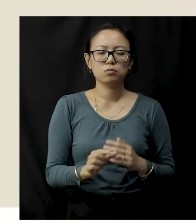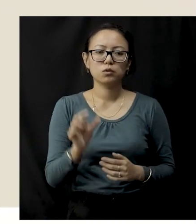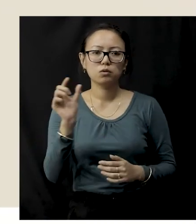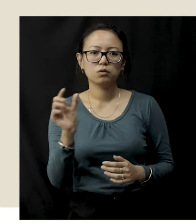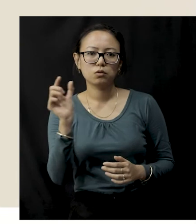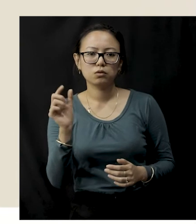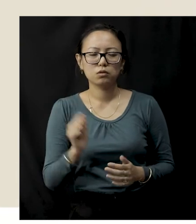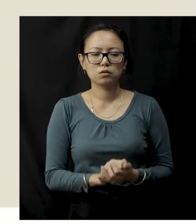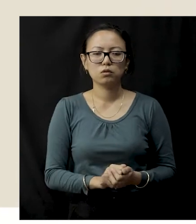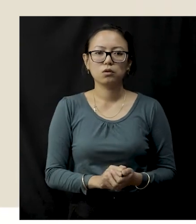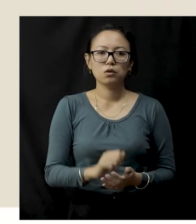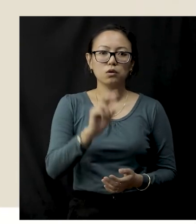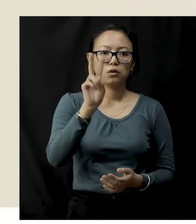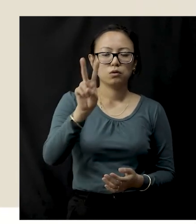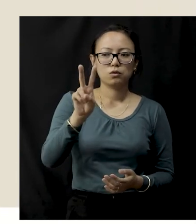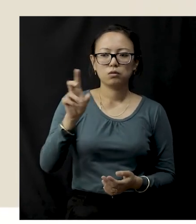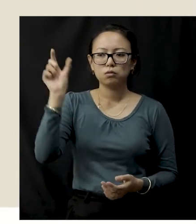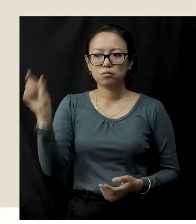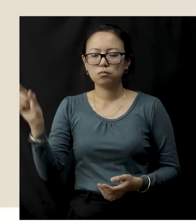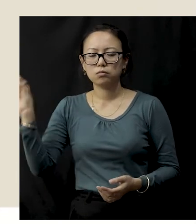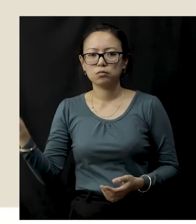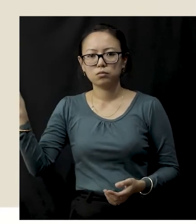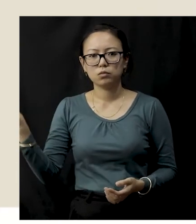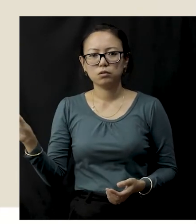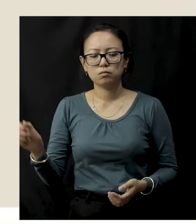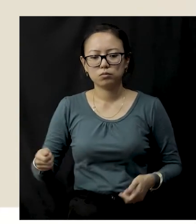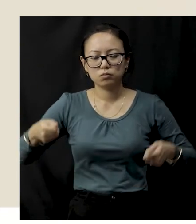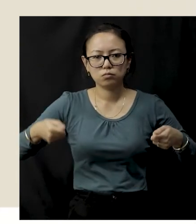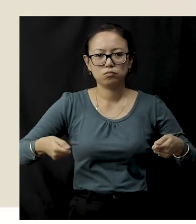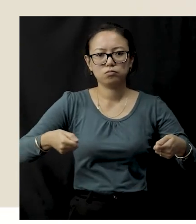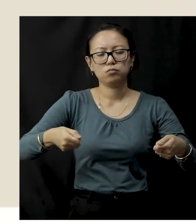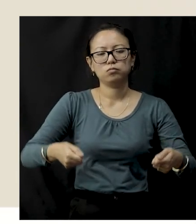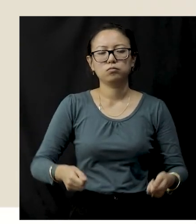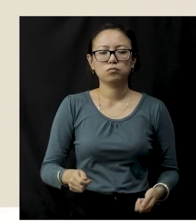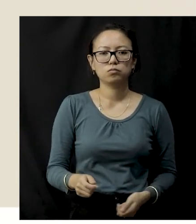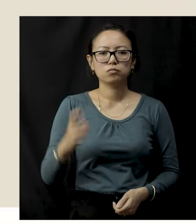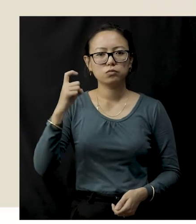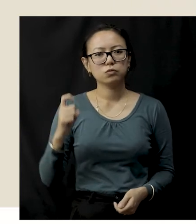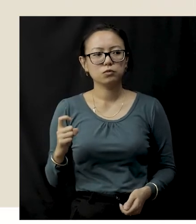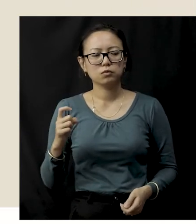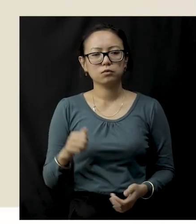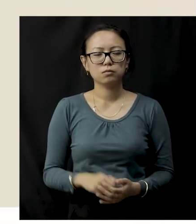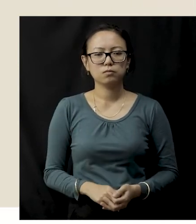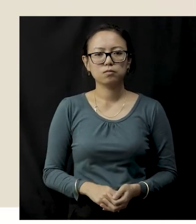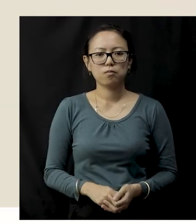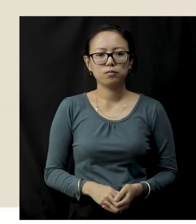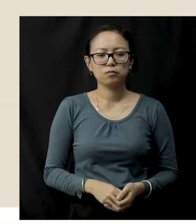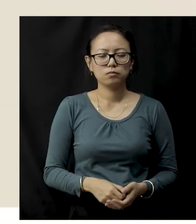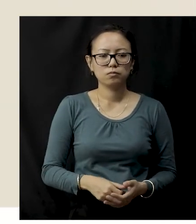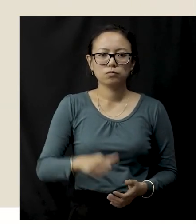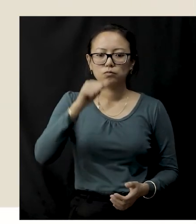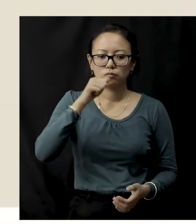people have to carry on the both side, okay? And we have wells